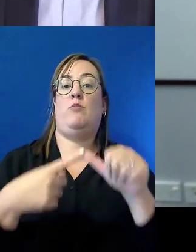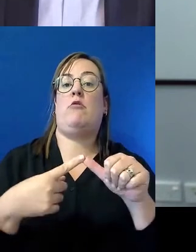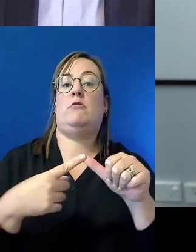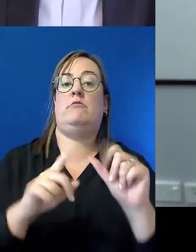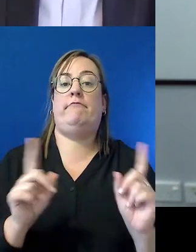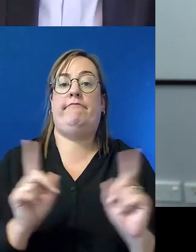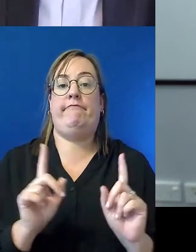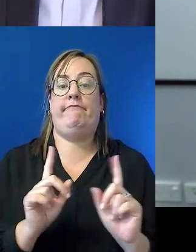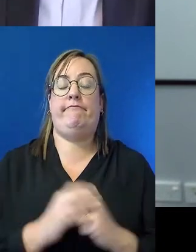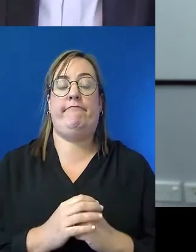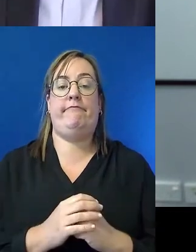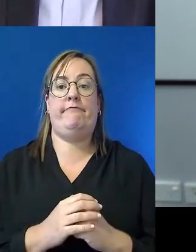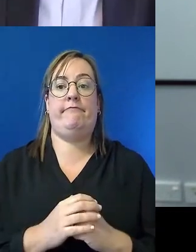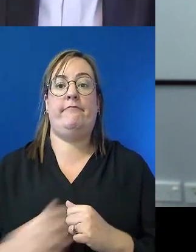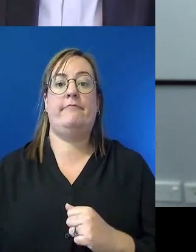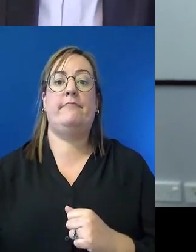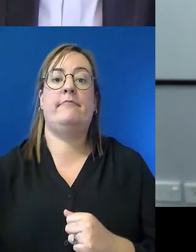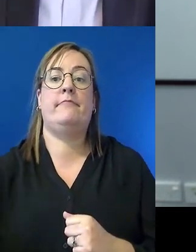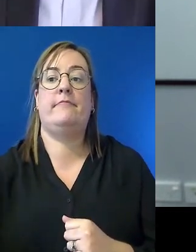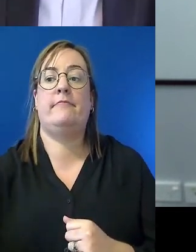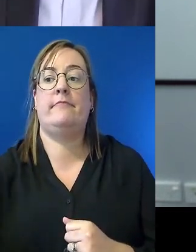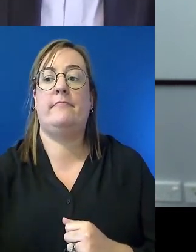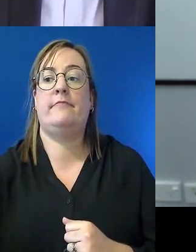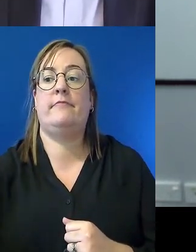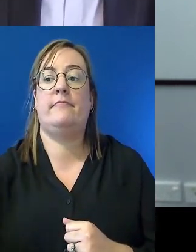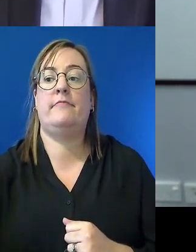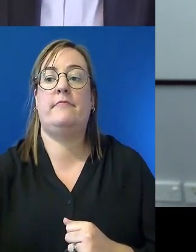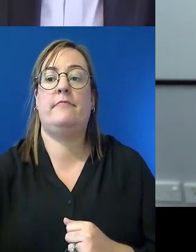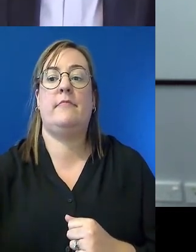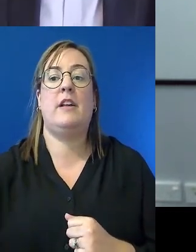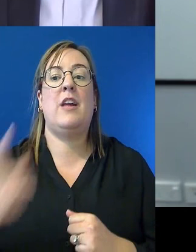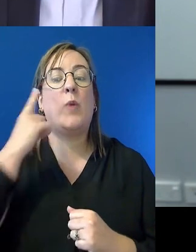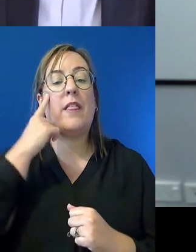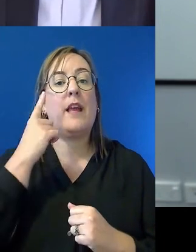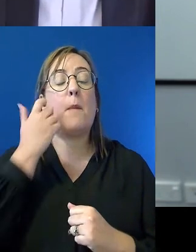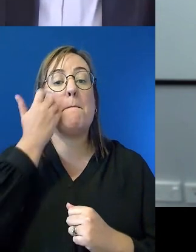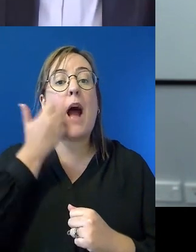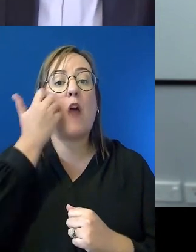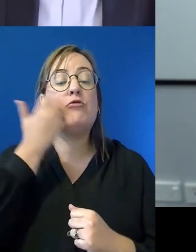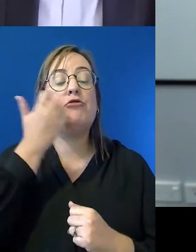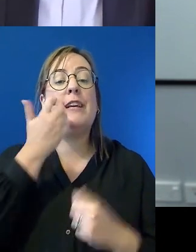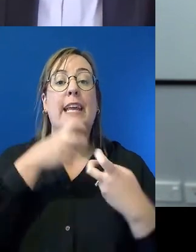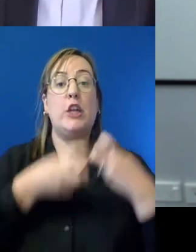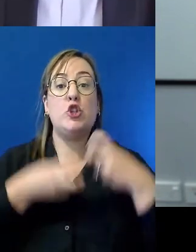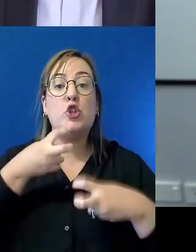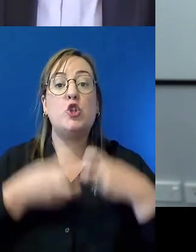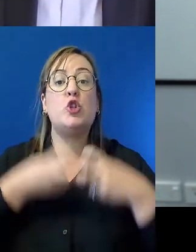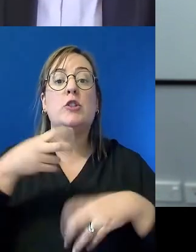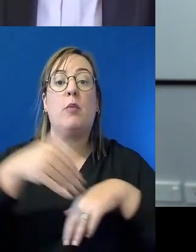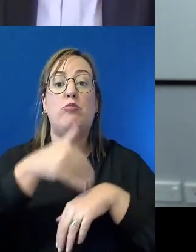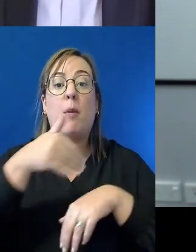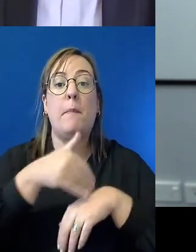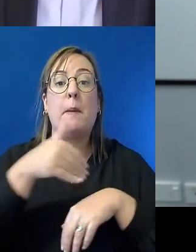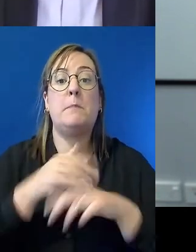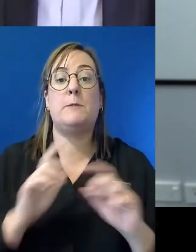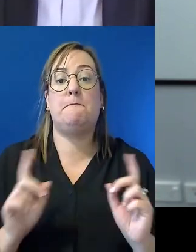kind of think about the Māori issues and the Māori problems that we've kind of been presented with, then I think the whole